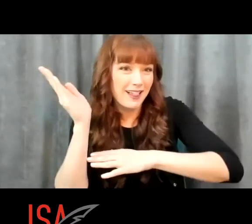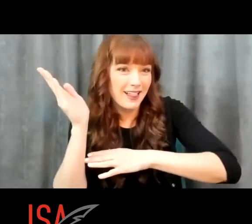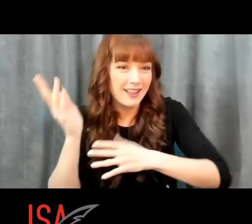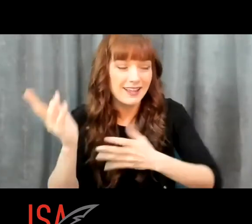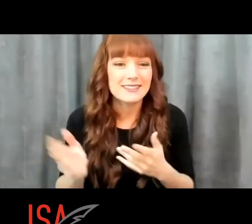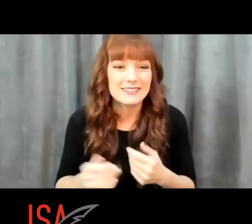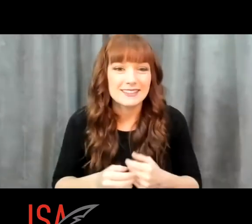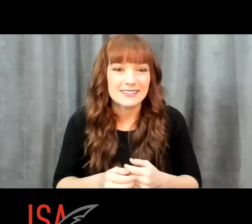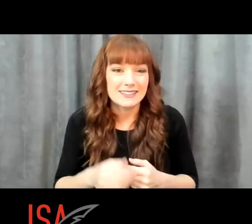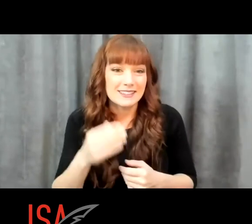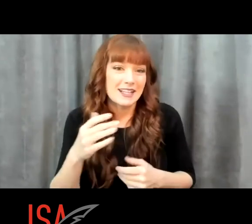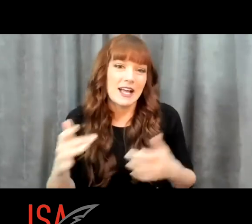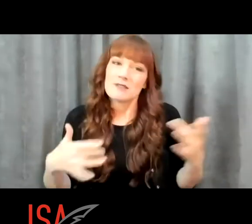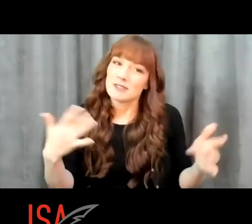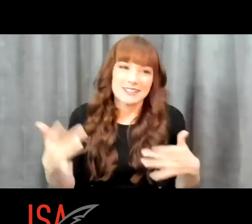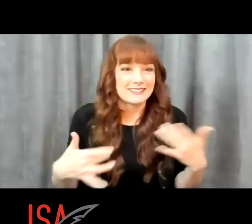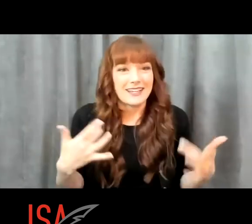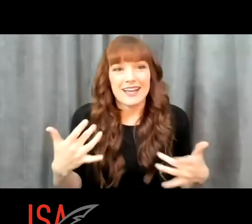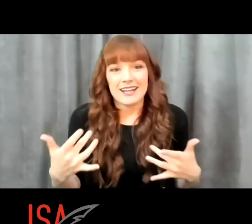I don't know. I'm really excited.